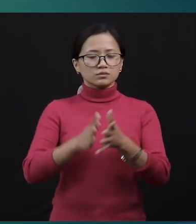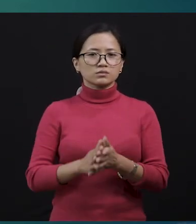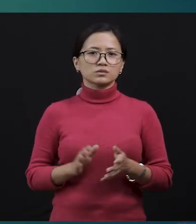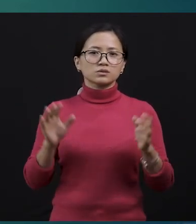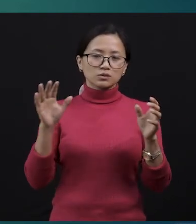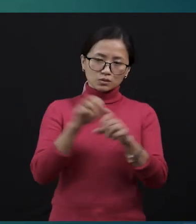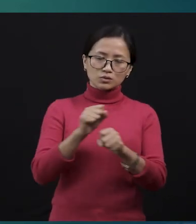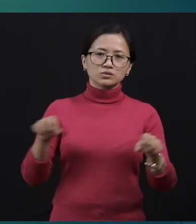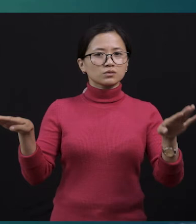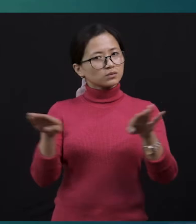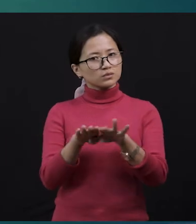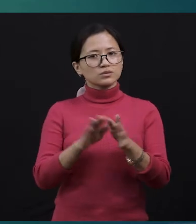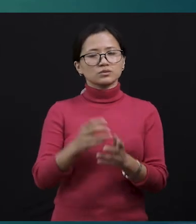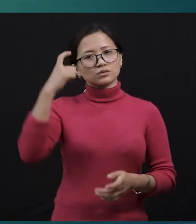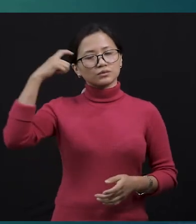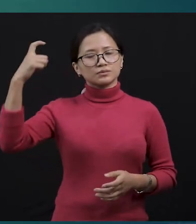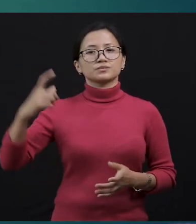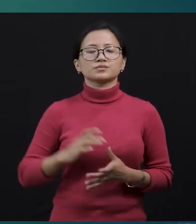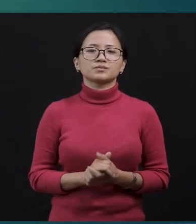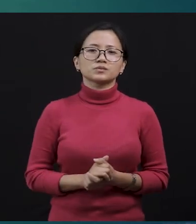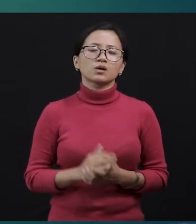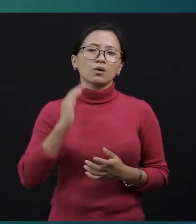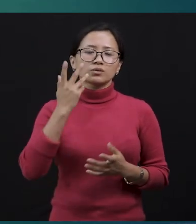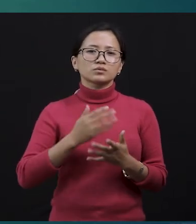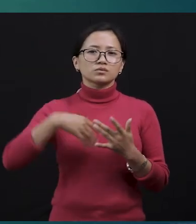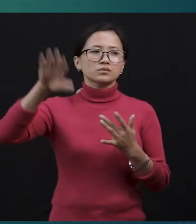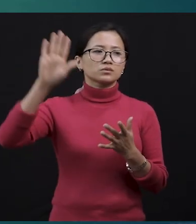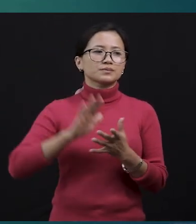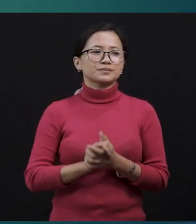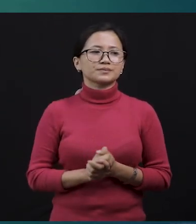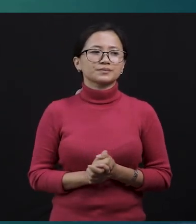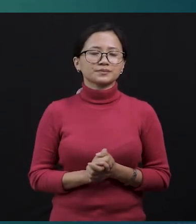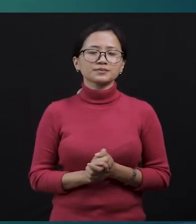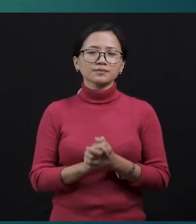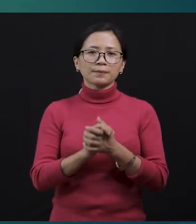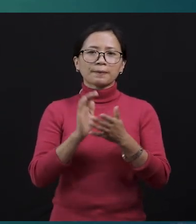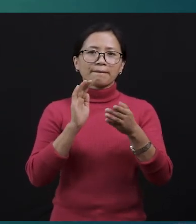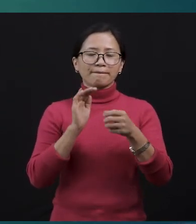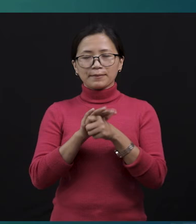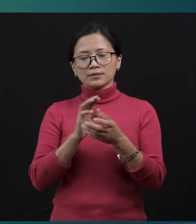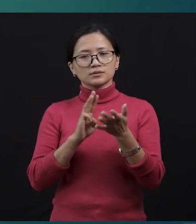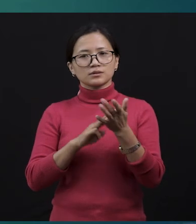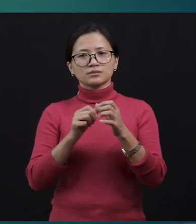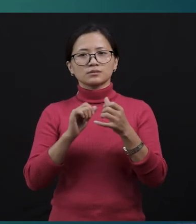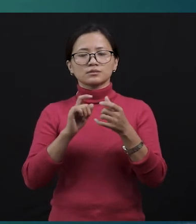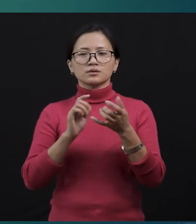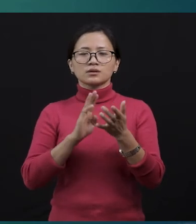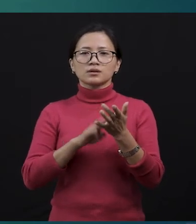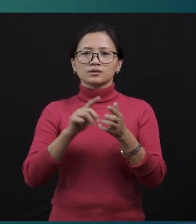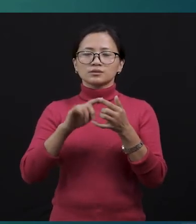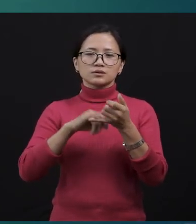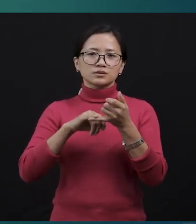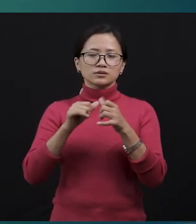it? And so when she was on board once, okay, a message from Kalpana from abroad to students of her